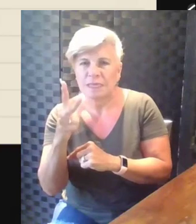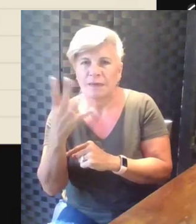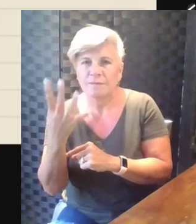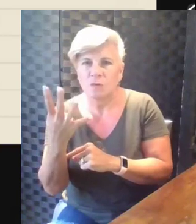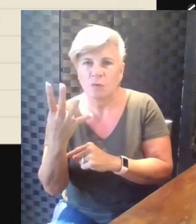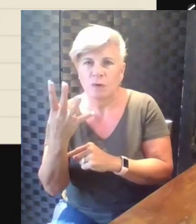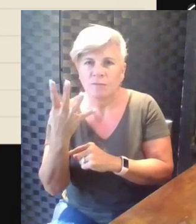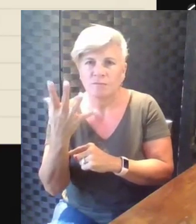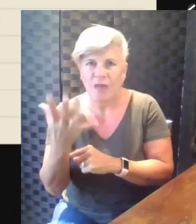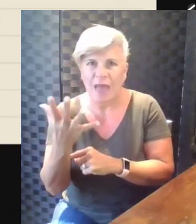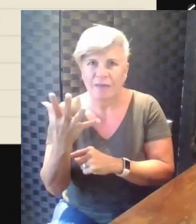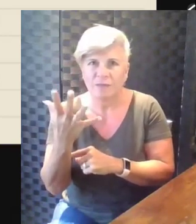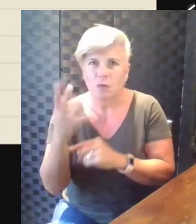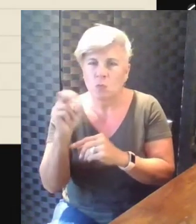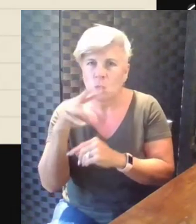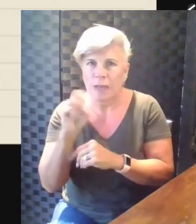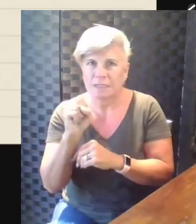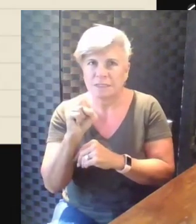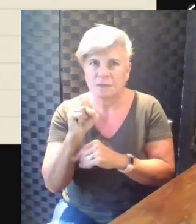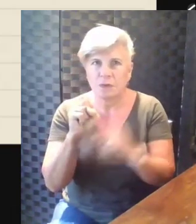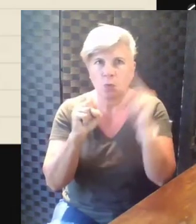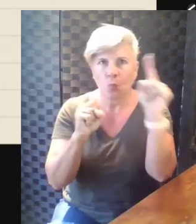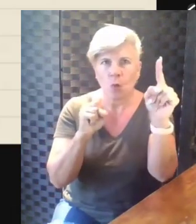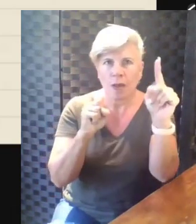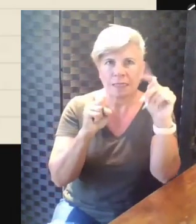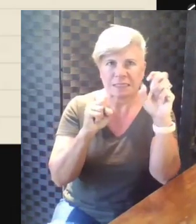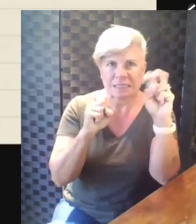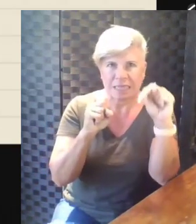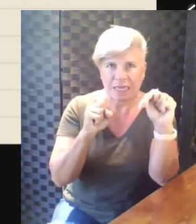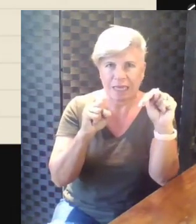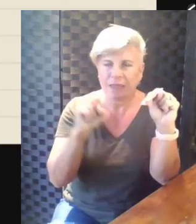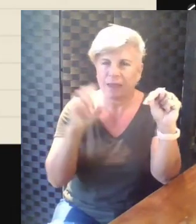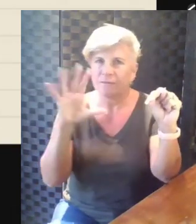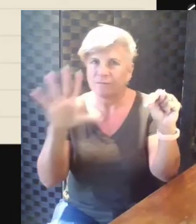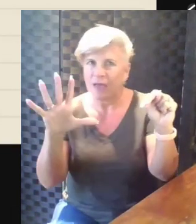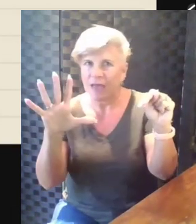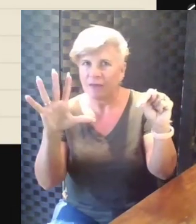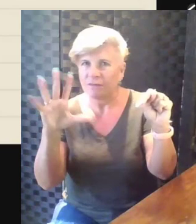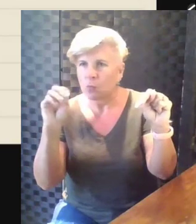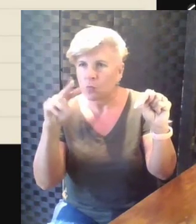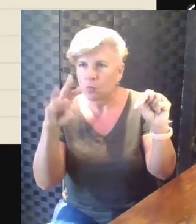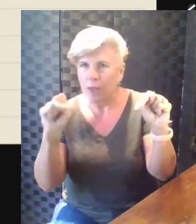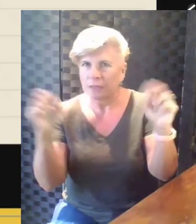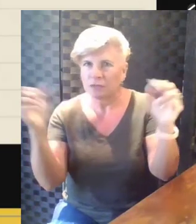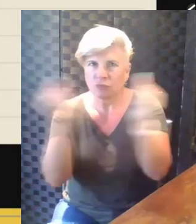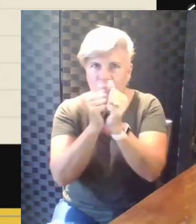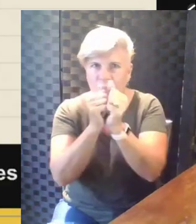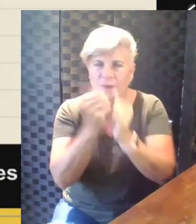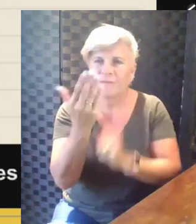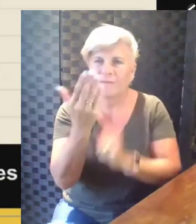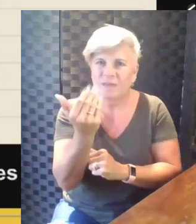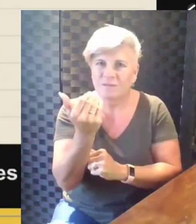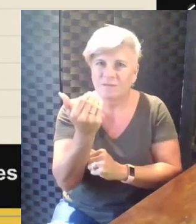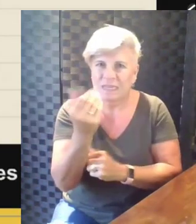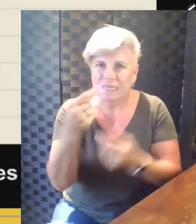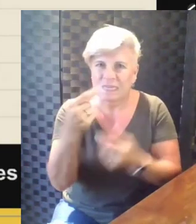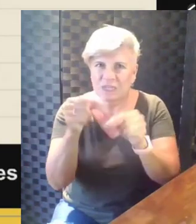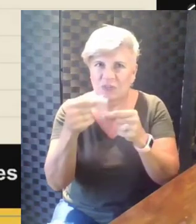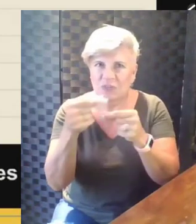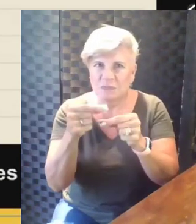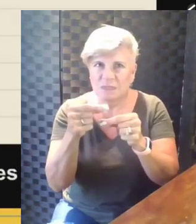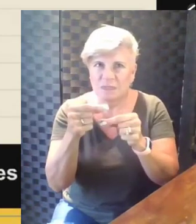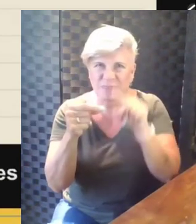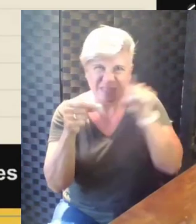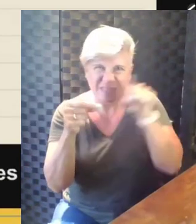3, 4, 5 ones. So we have 15 cubes. The digit farthest